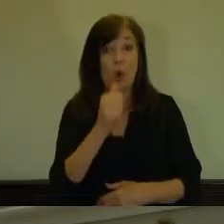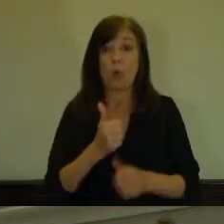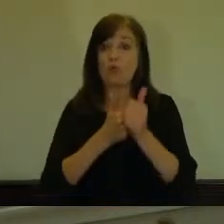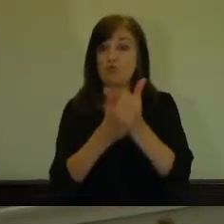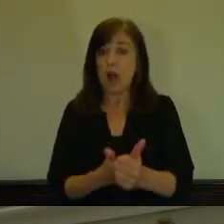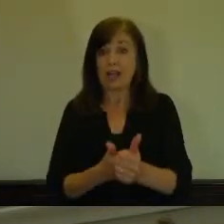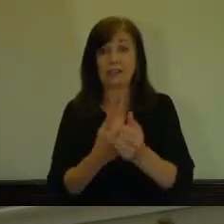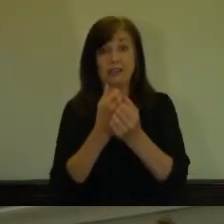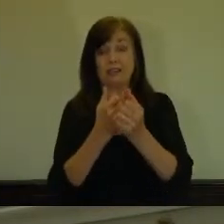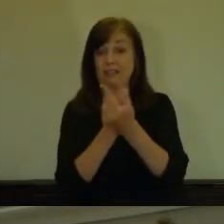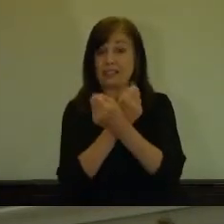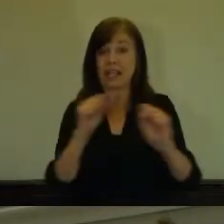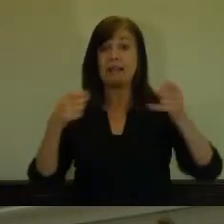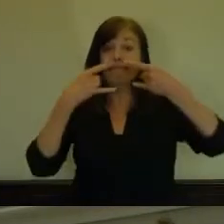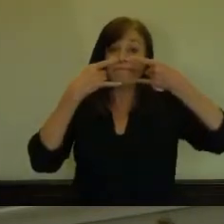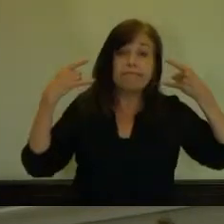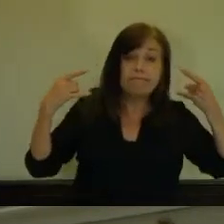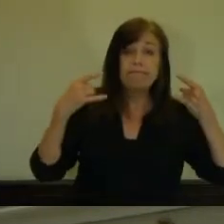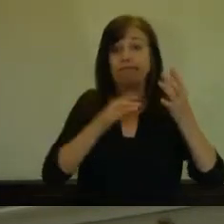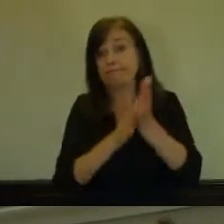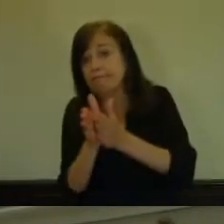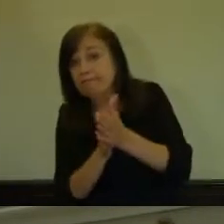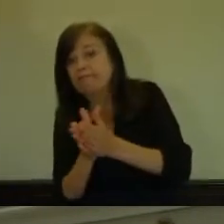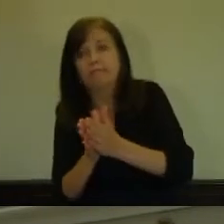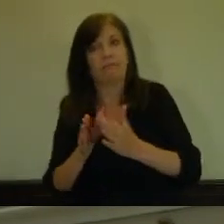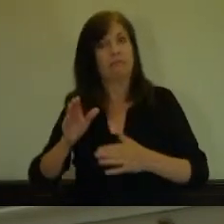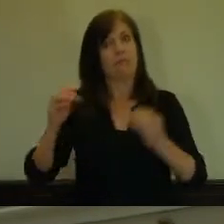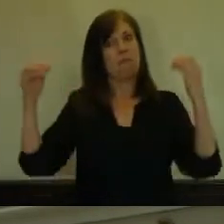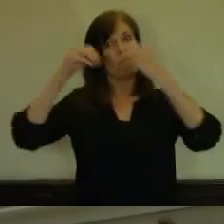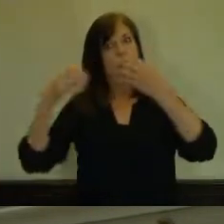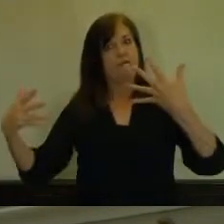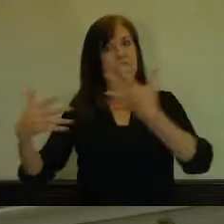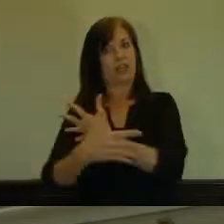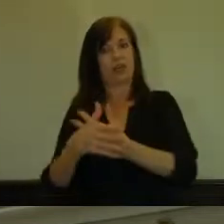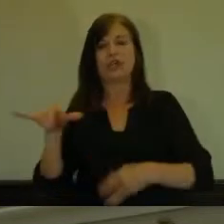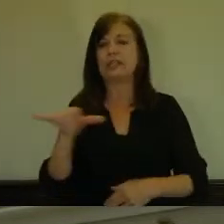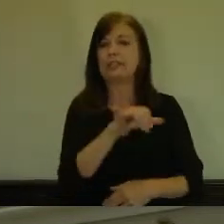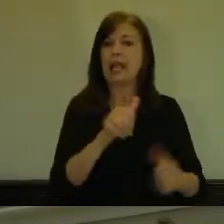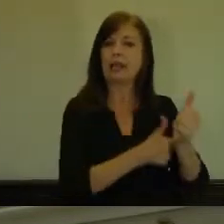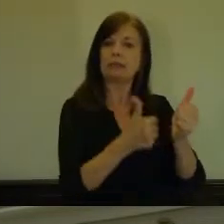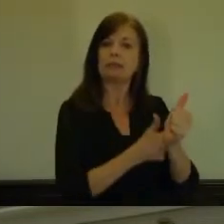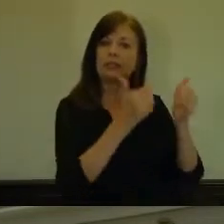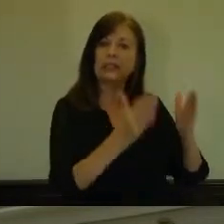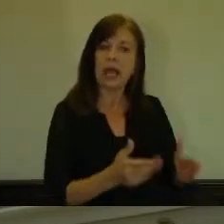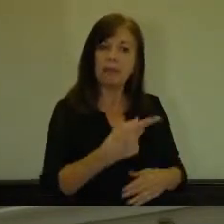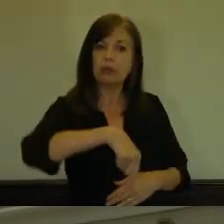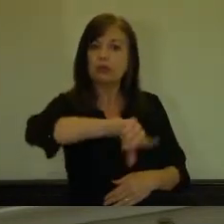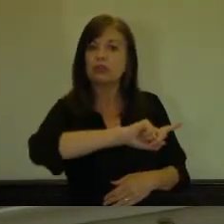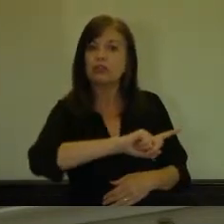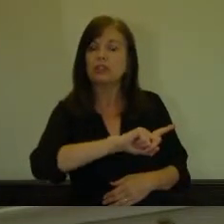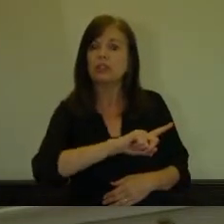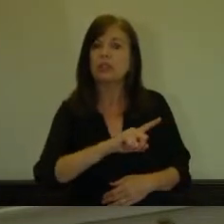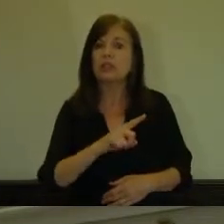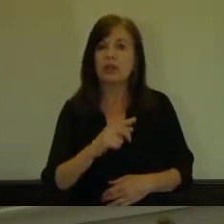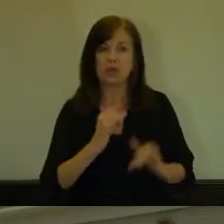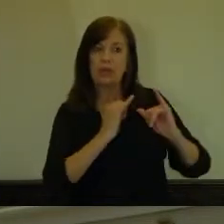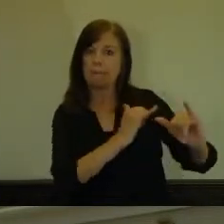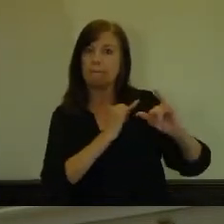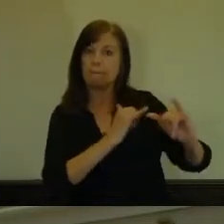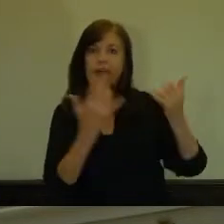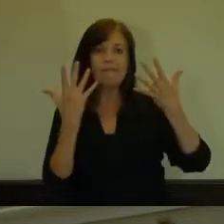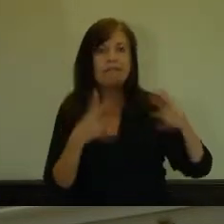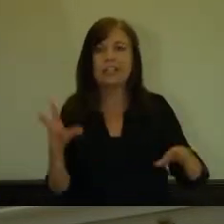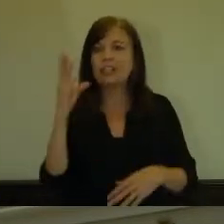guidelines. And yet the disciples, like them, we too have also experienced the